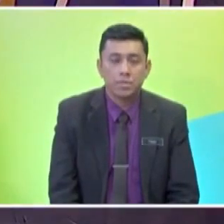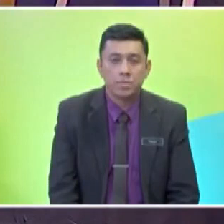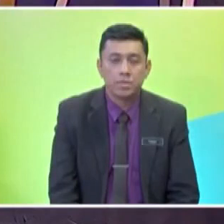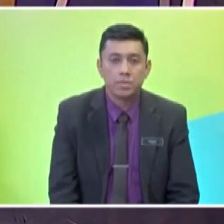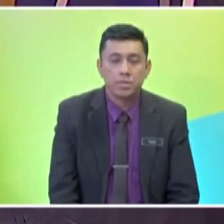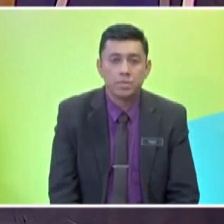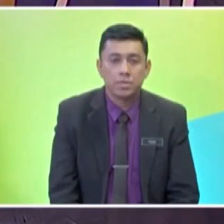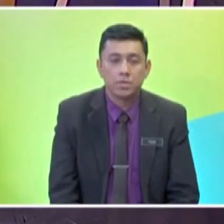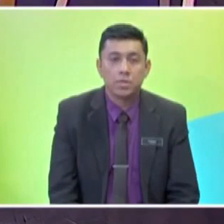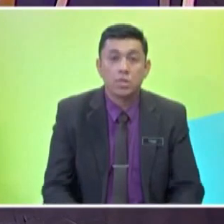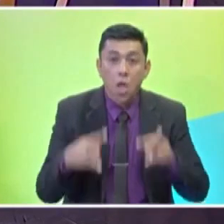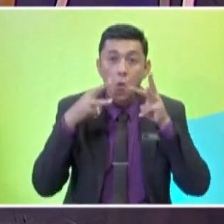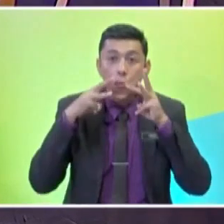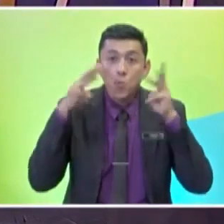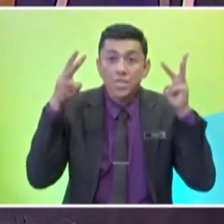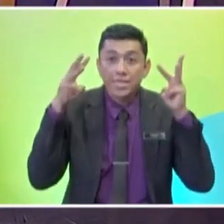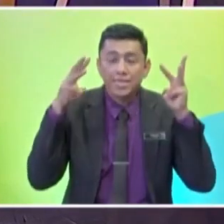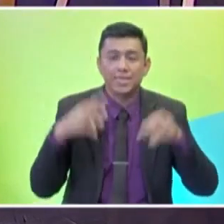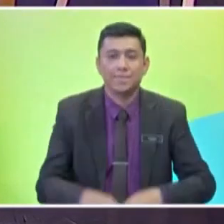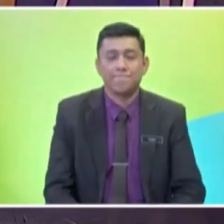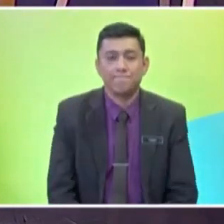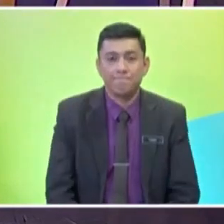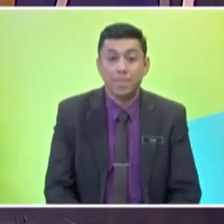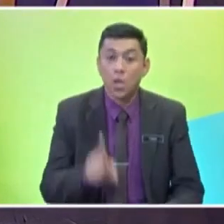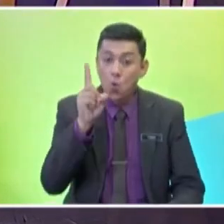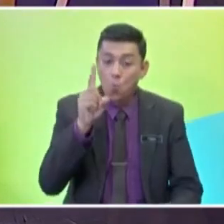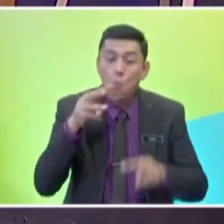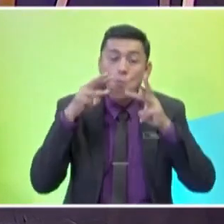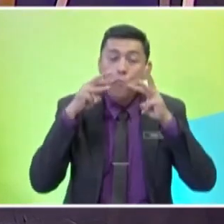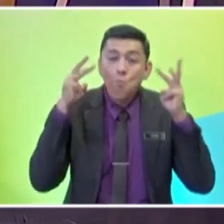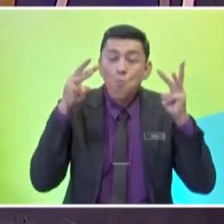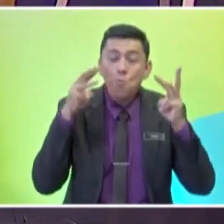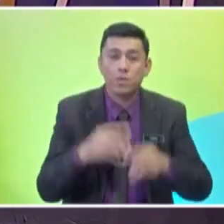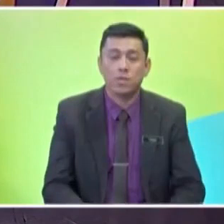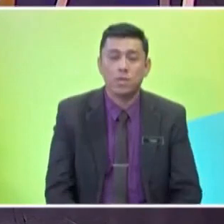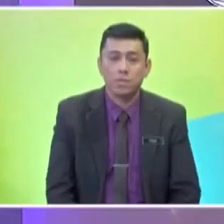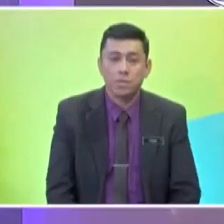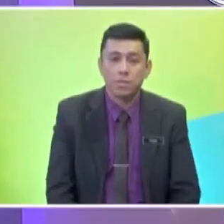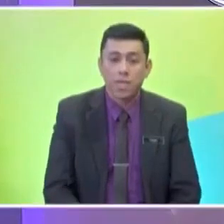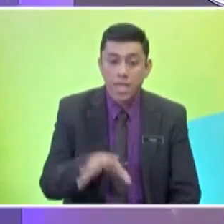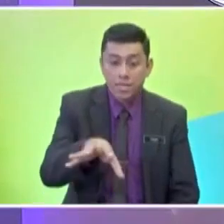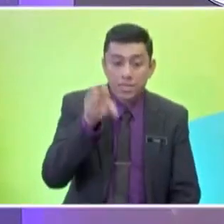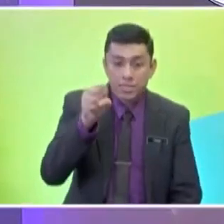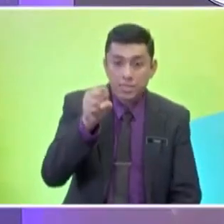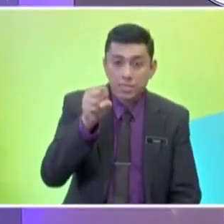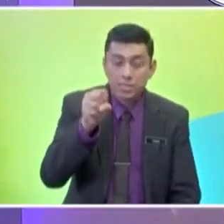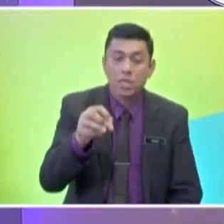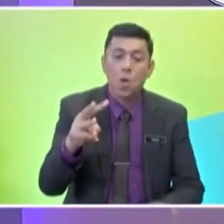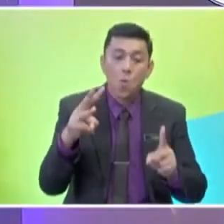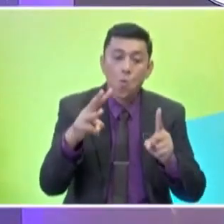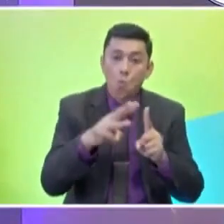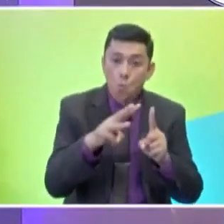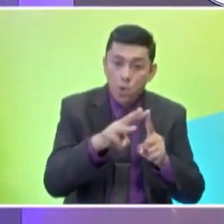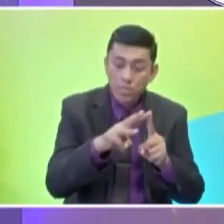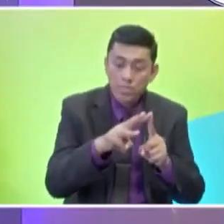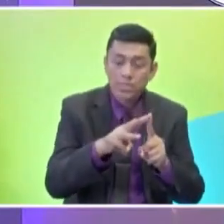is whisker. Okay, whisker. Okay, if okay. Fine. I want you to take the word card and put it there. So if